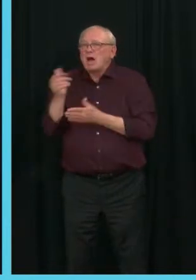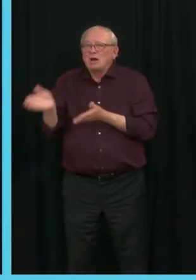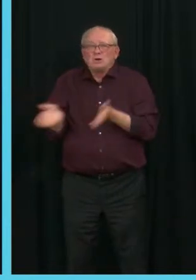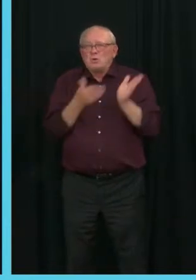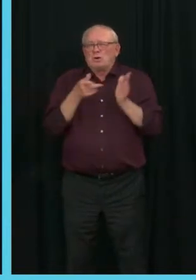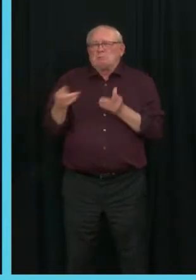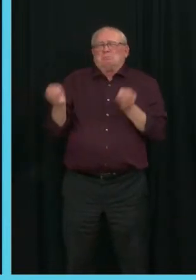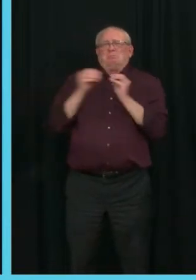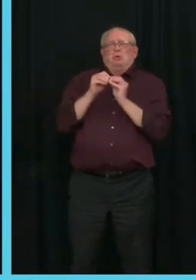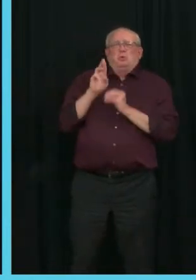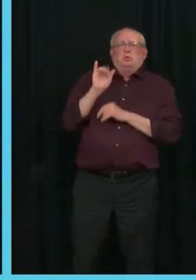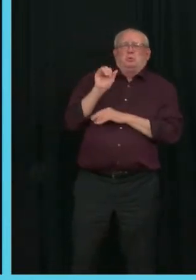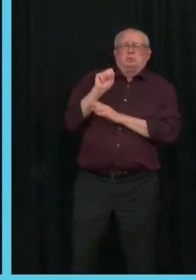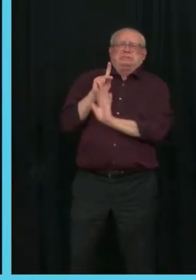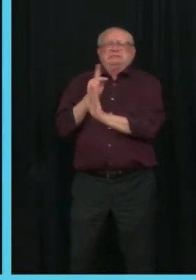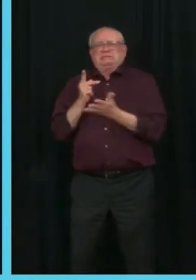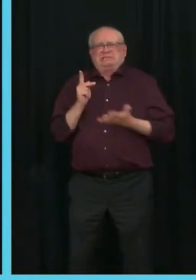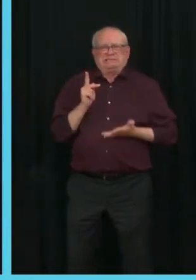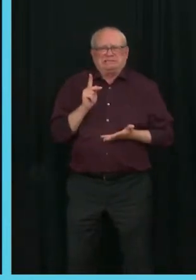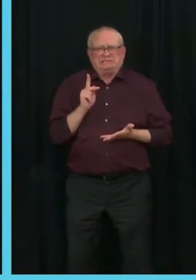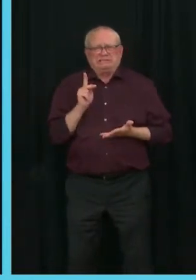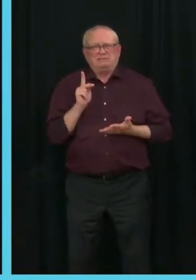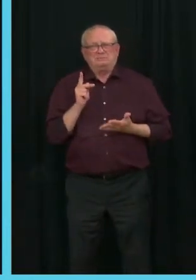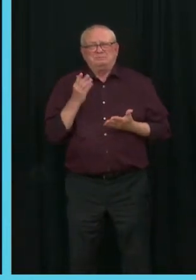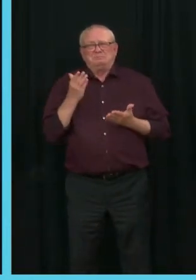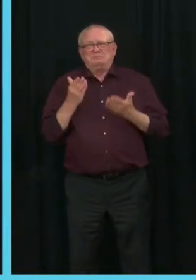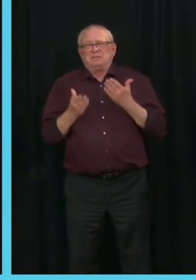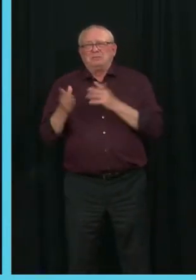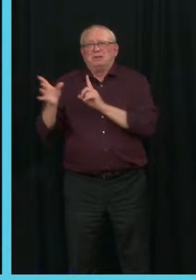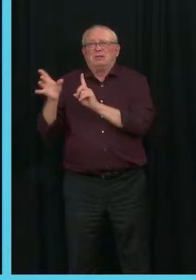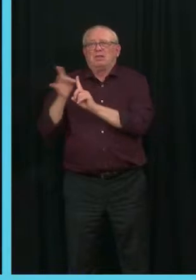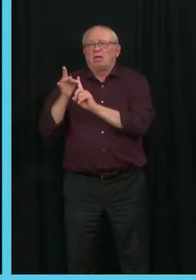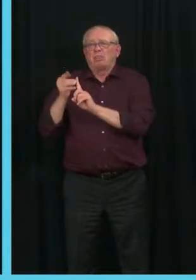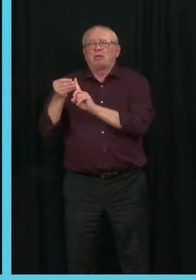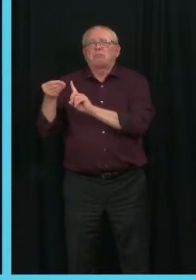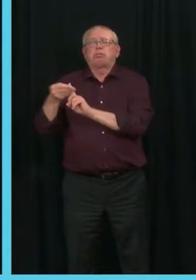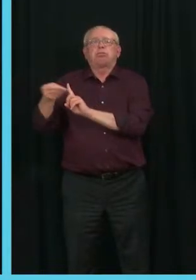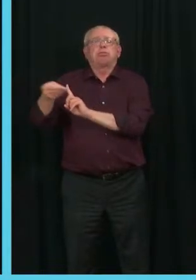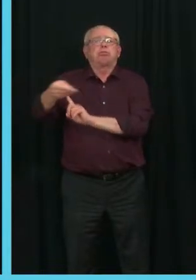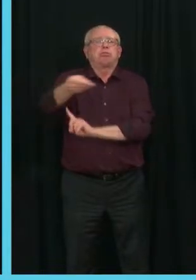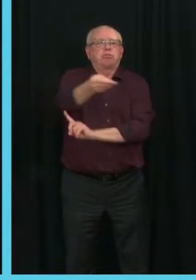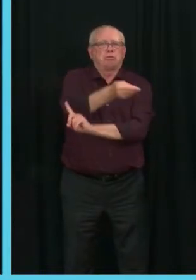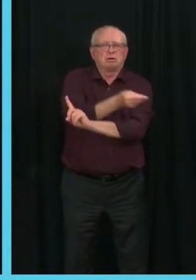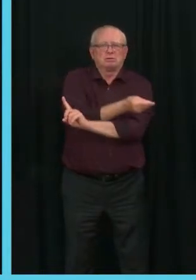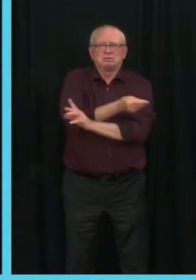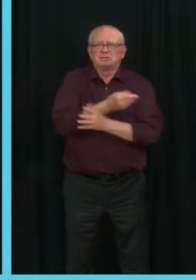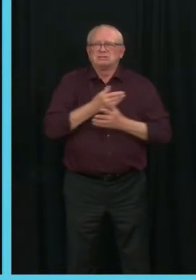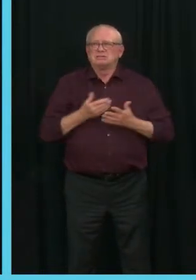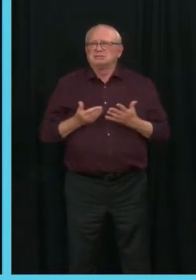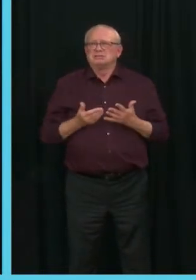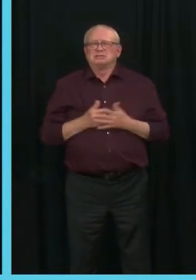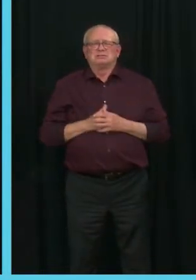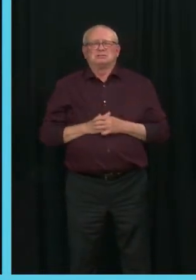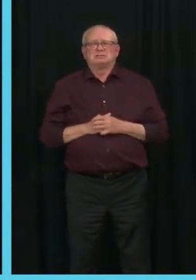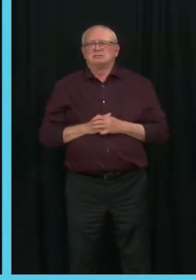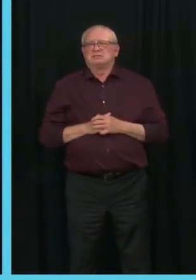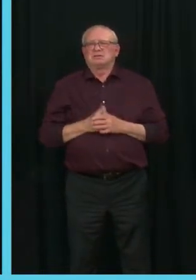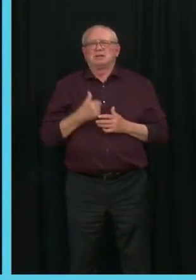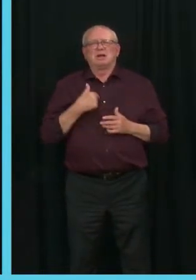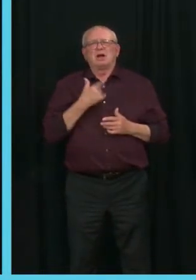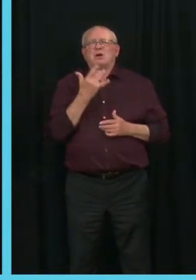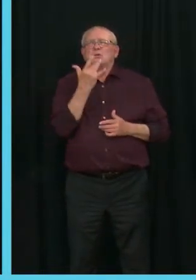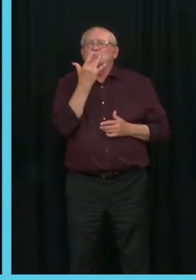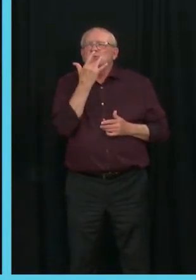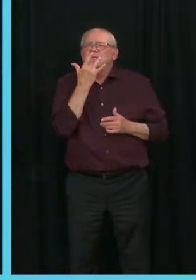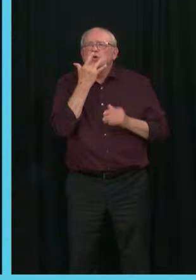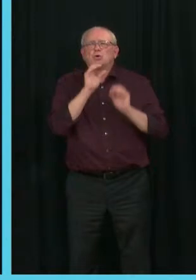potentially could be the source of transmission to others who would be vulnerable. I don't want anyone else to end up in an ICU ward,